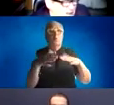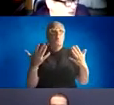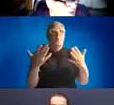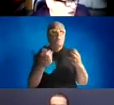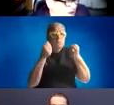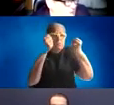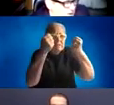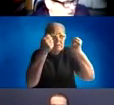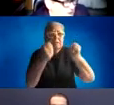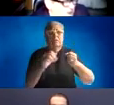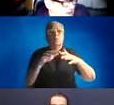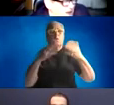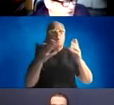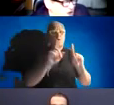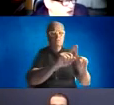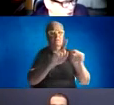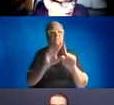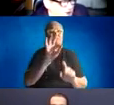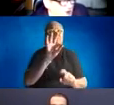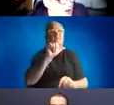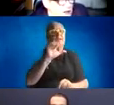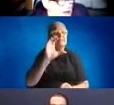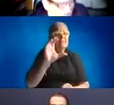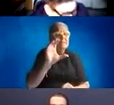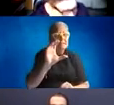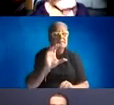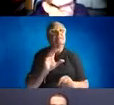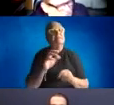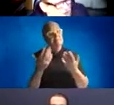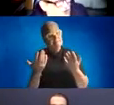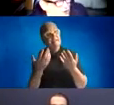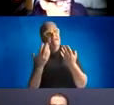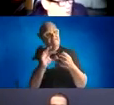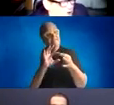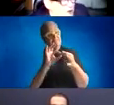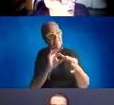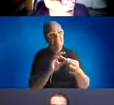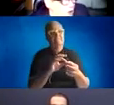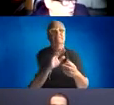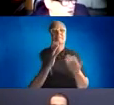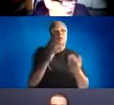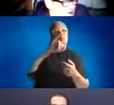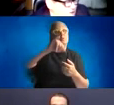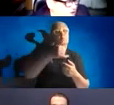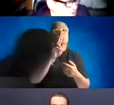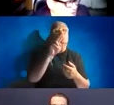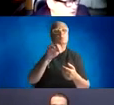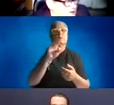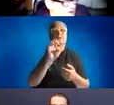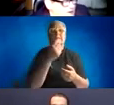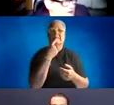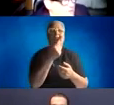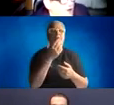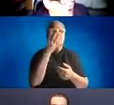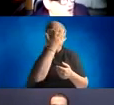data disaggregated by disability, age, gender, location, ethnicity, which is June's point, at all stages of the criminal